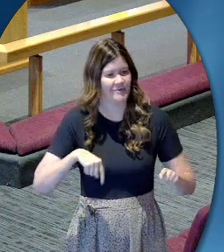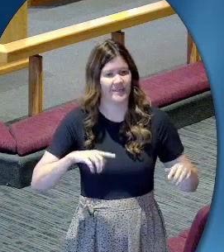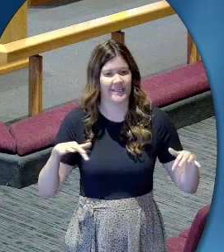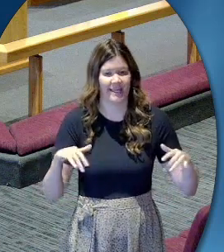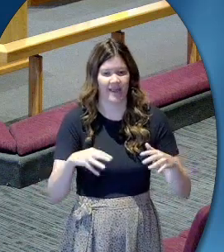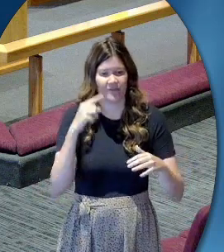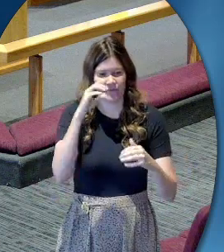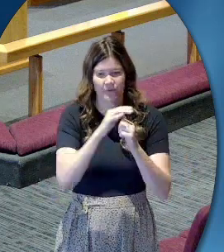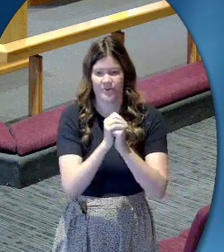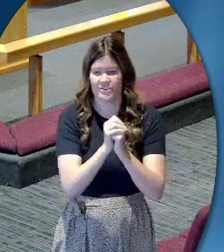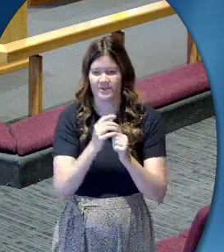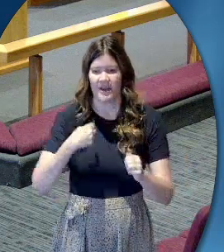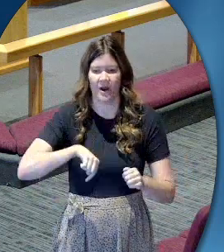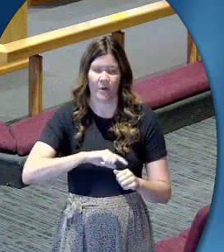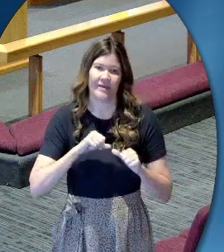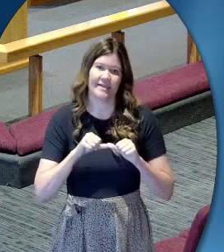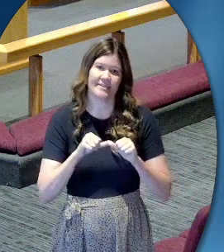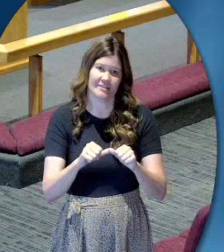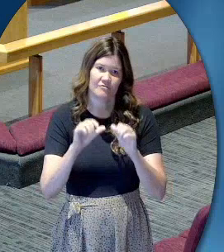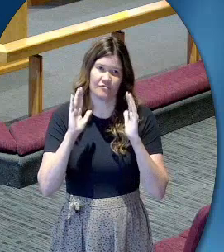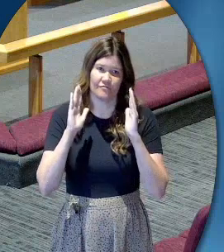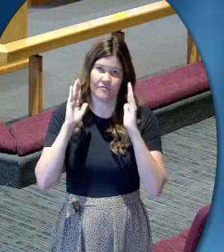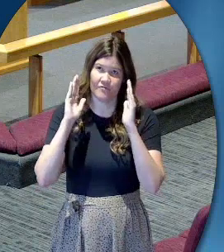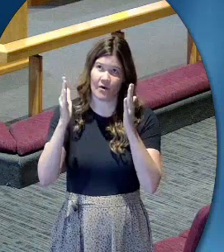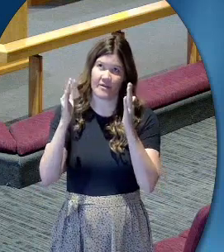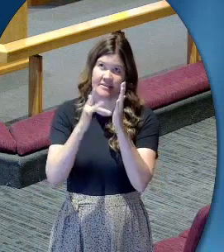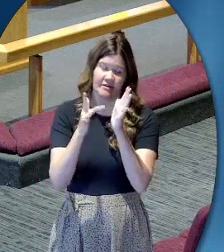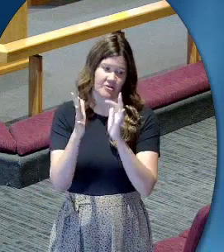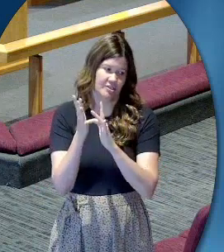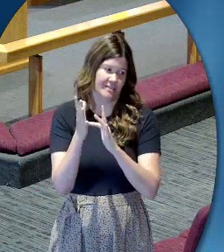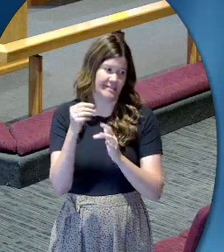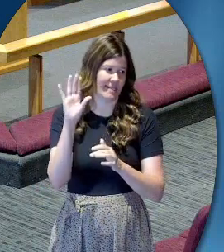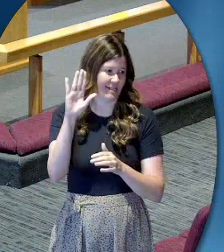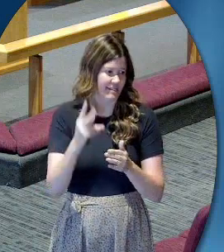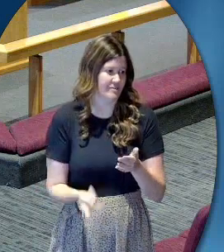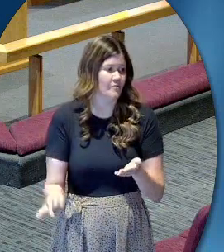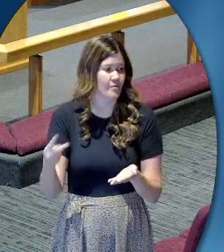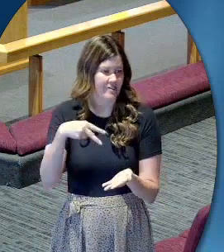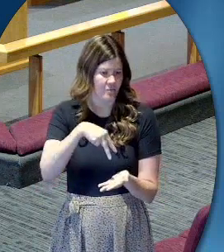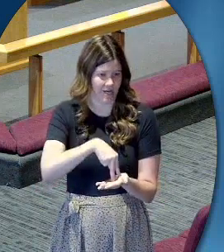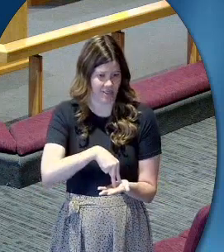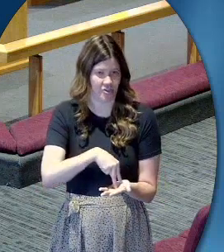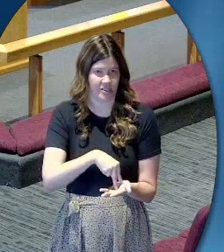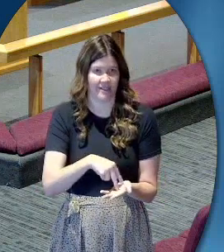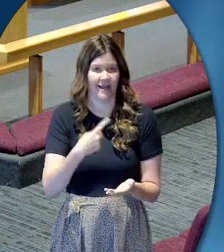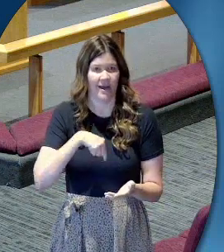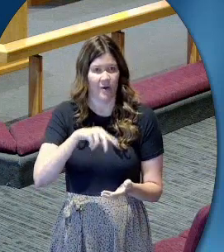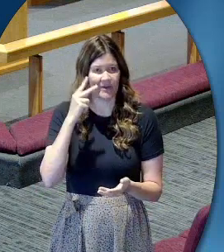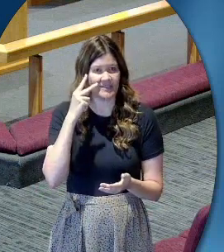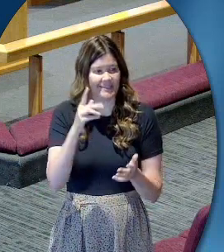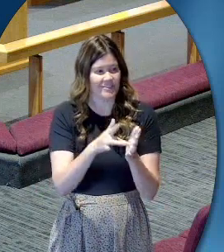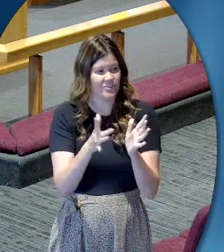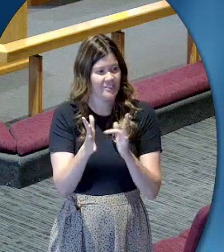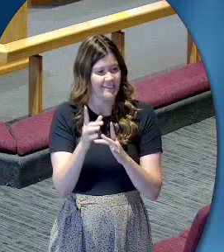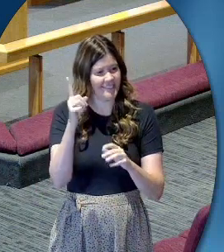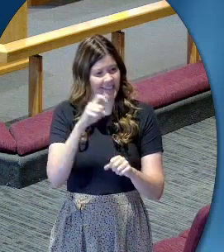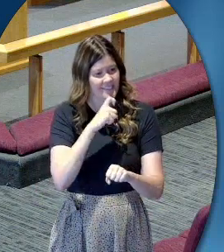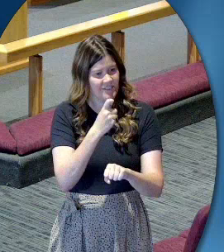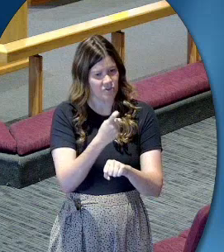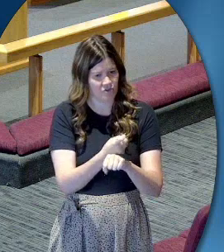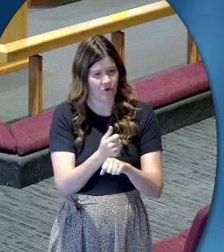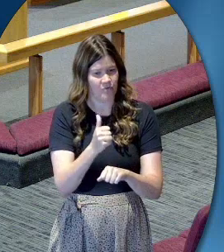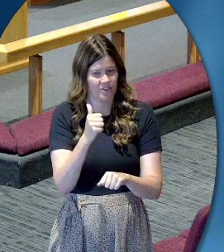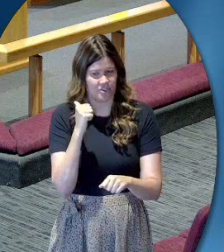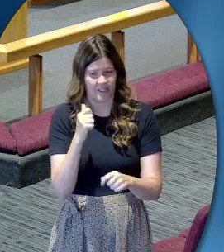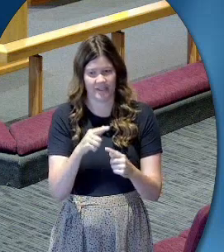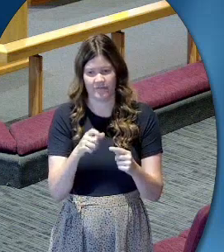worship, we continue to focus our attention on Jesus' resurrection. And we see that Jesus is the stone that was rejected